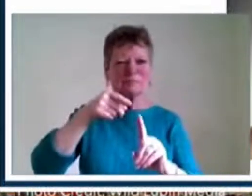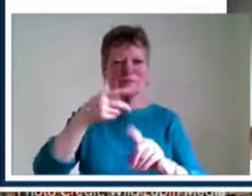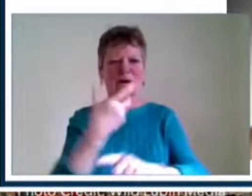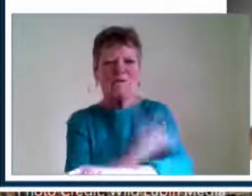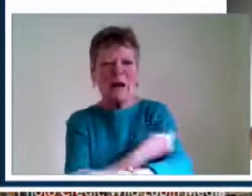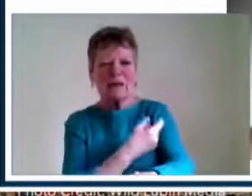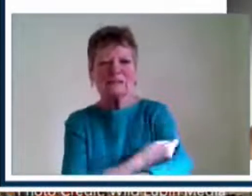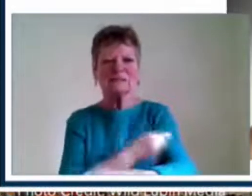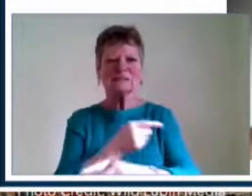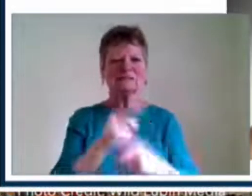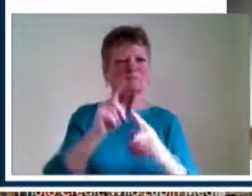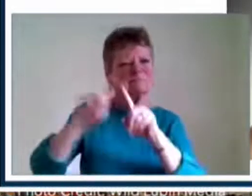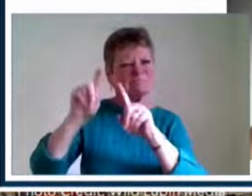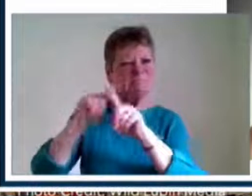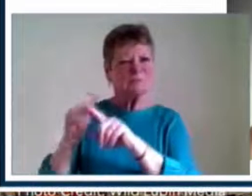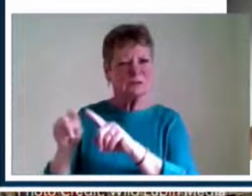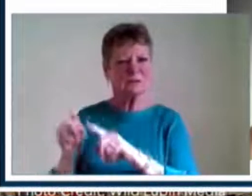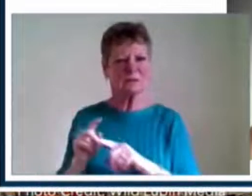programs. But